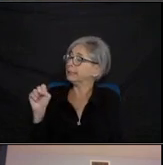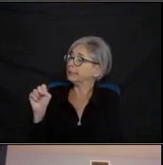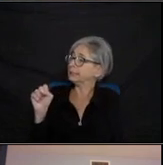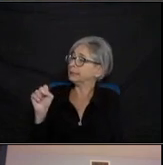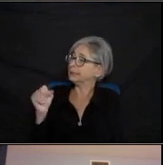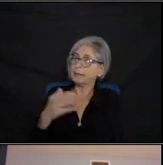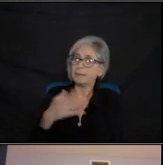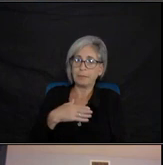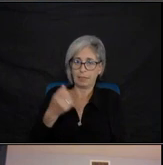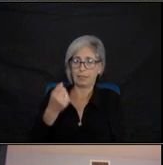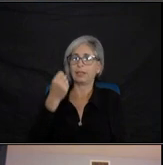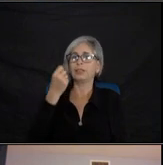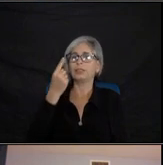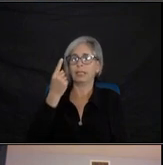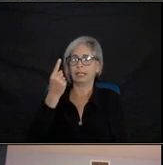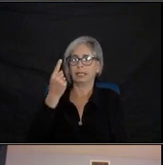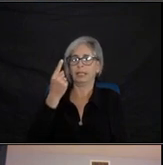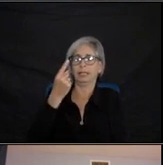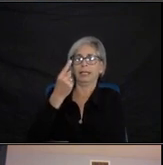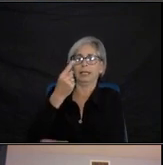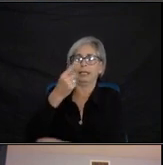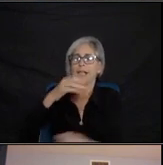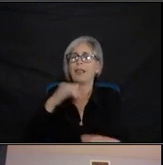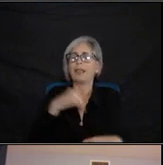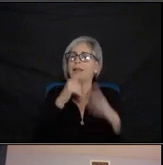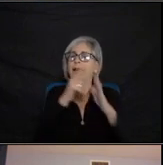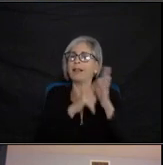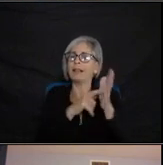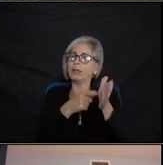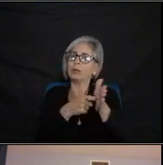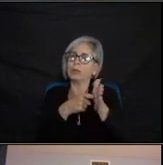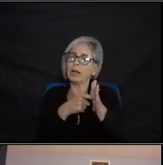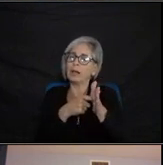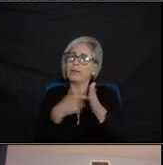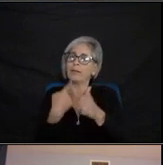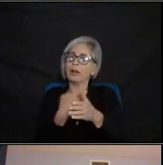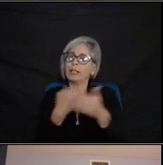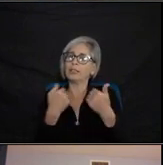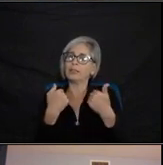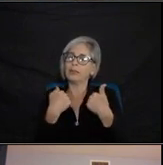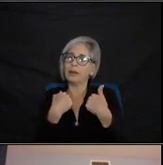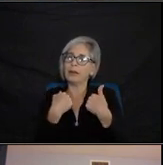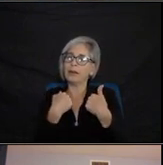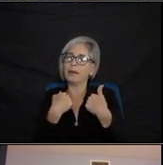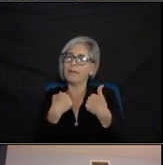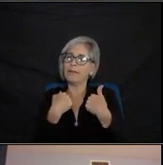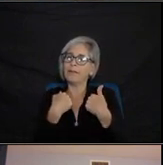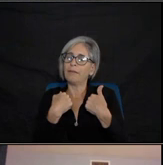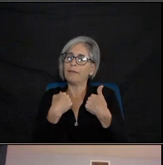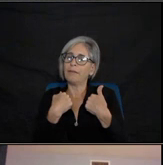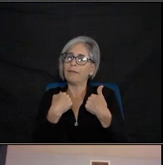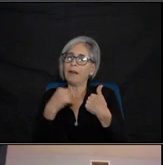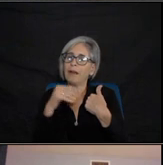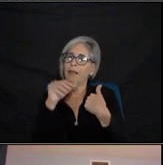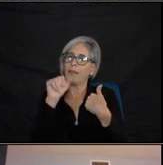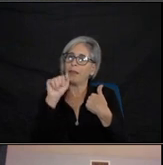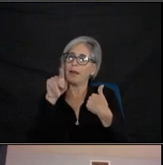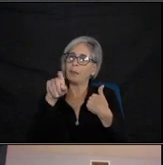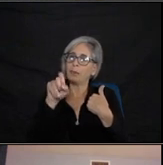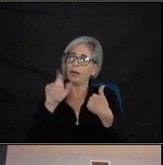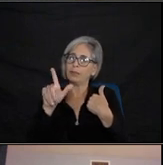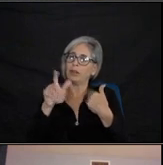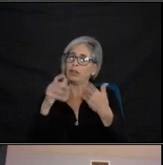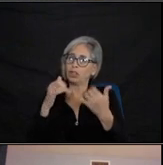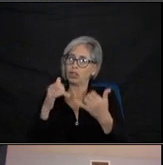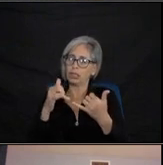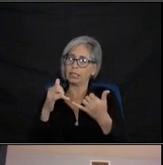My understanding is that it is a legal requirement for us to have that current appraisal. Staff could weigh